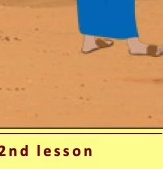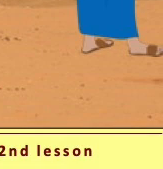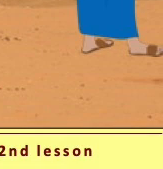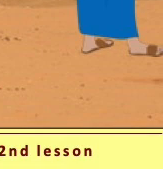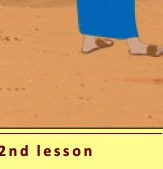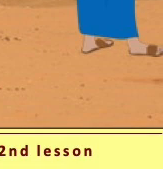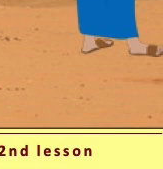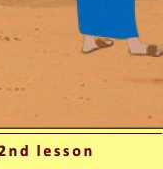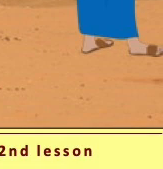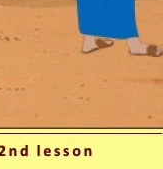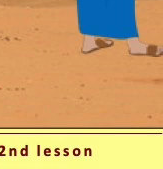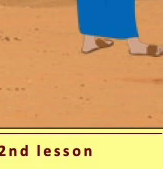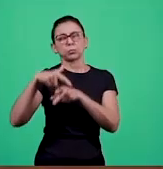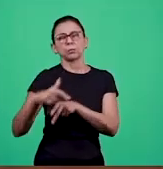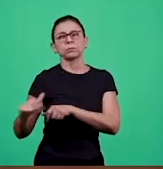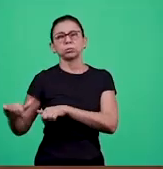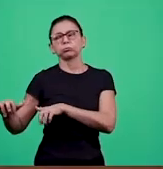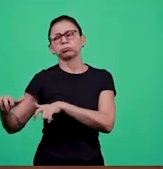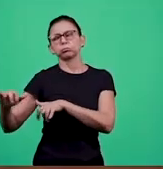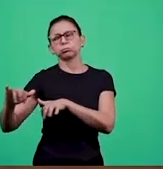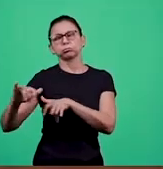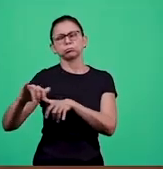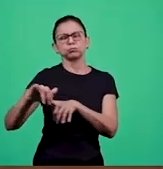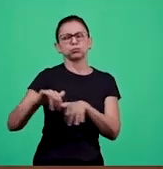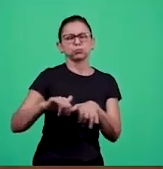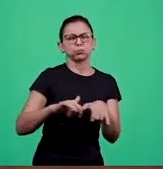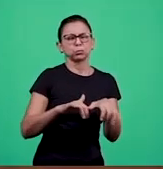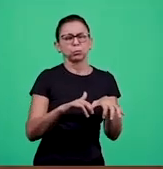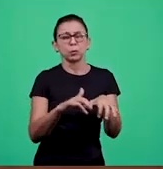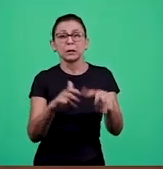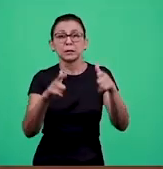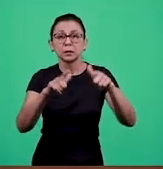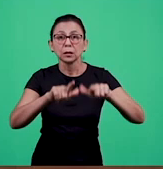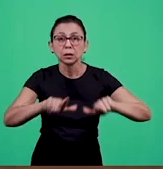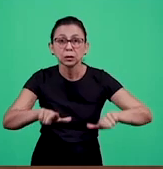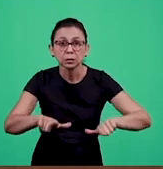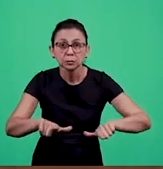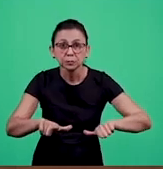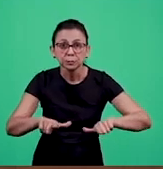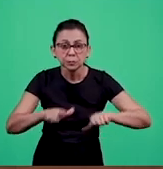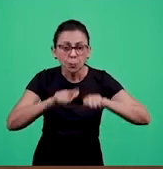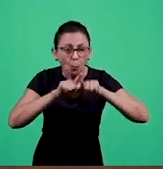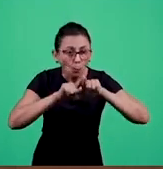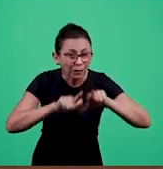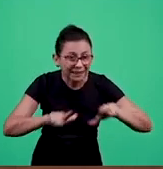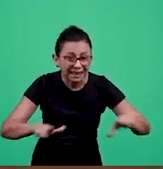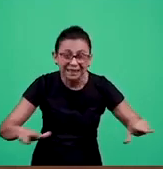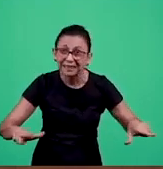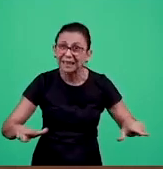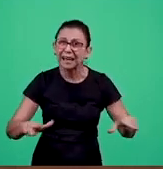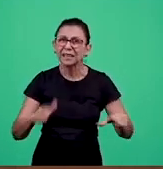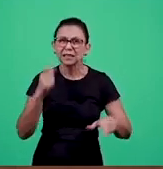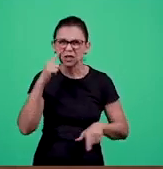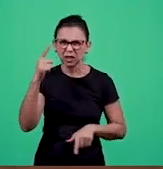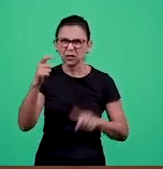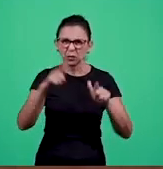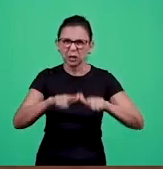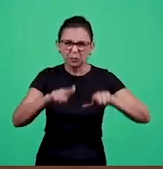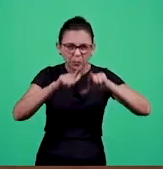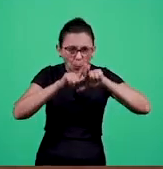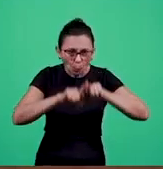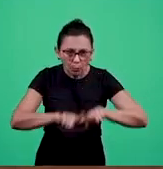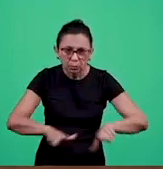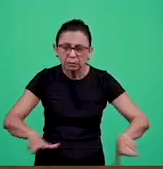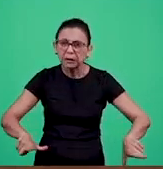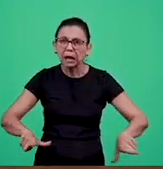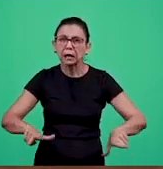distant places, and they were very tired. So then, sometimes they would pass by places that were deserted, places that had nothing. Did